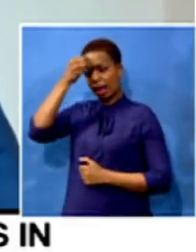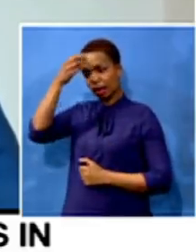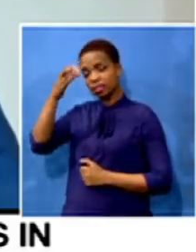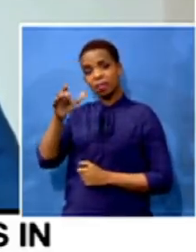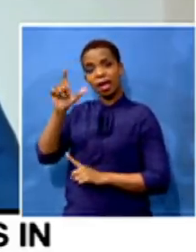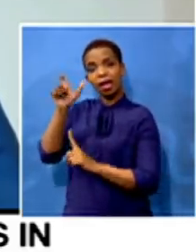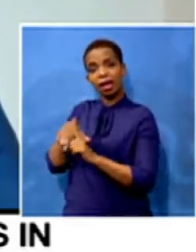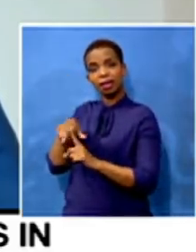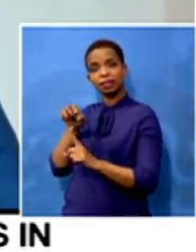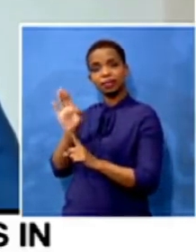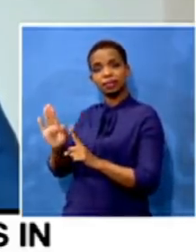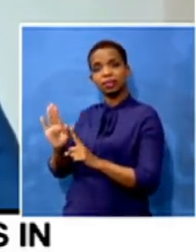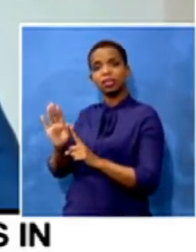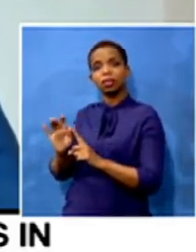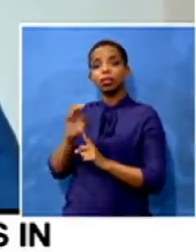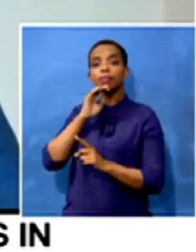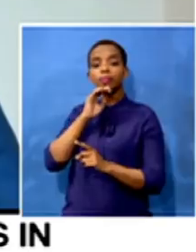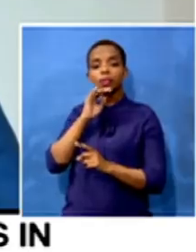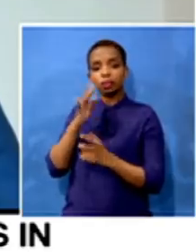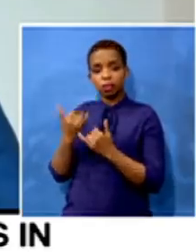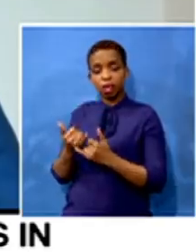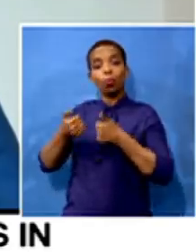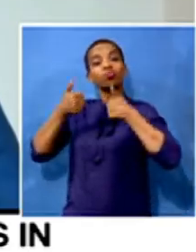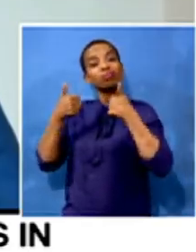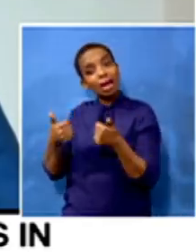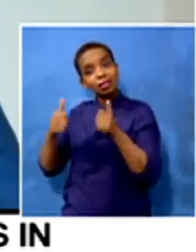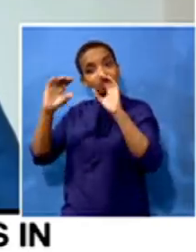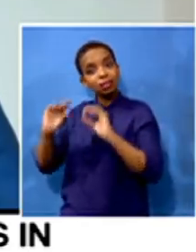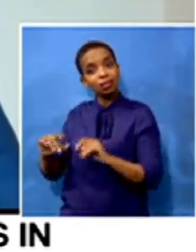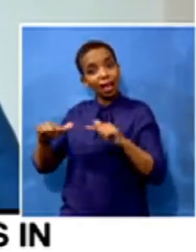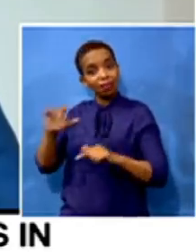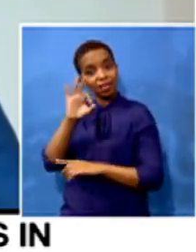out decision to move the country to level 3 as of today?